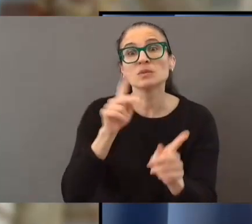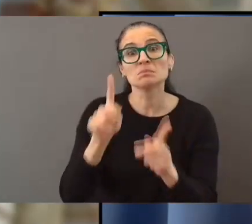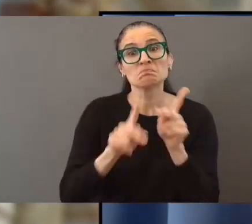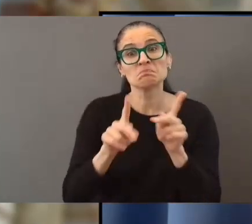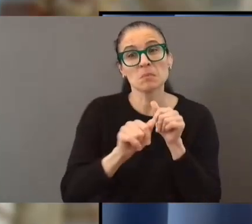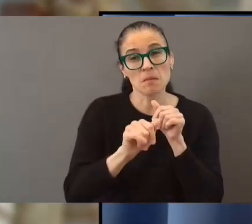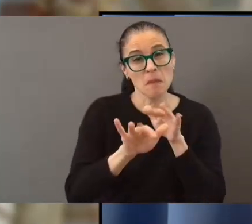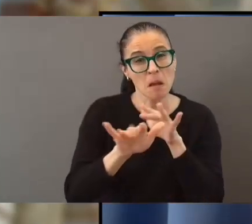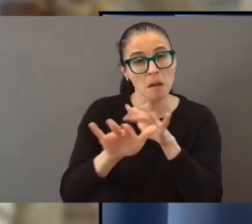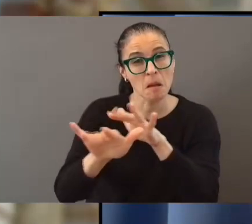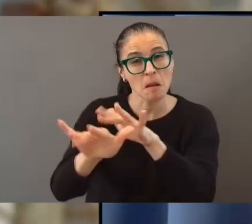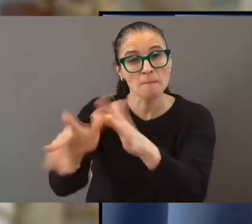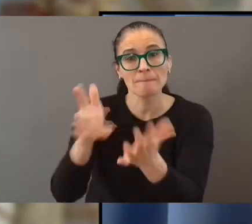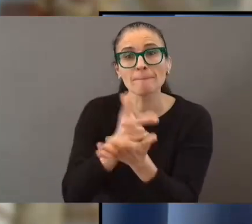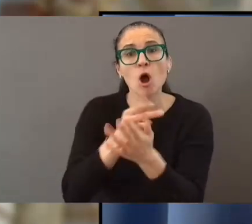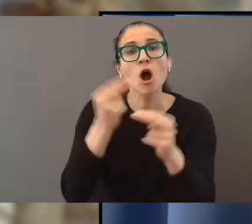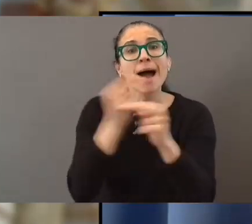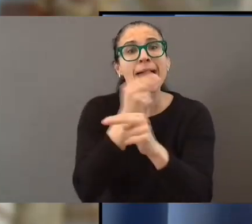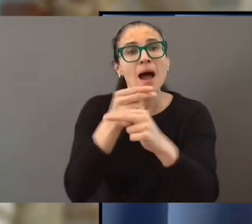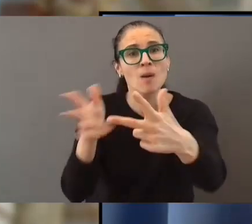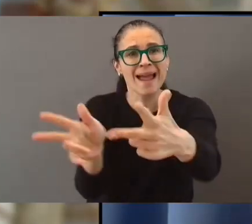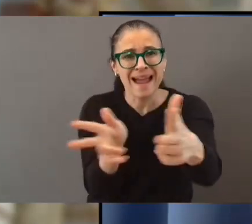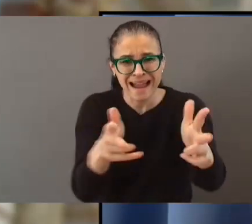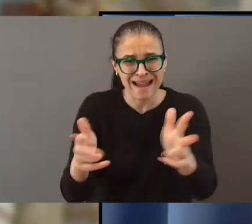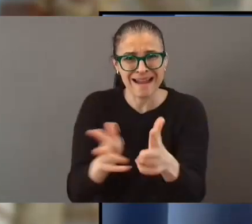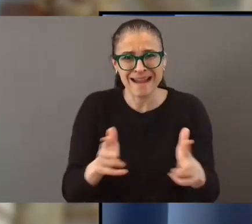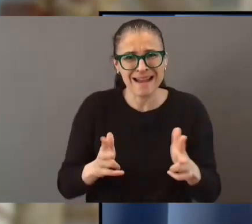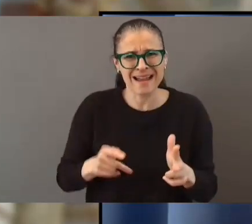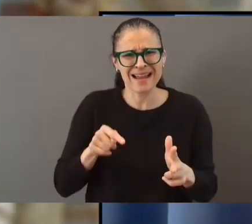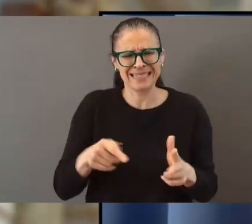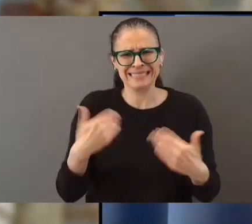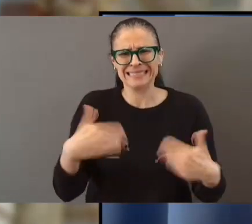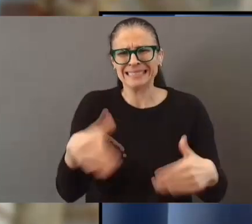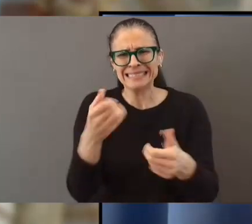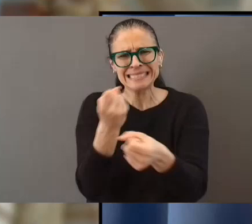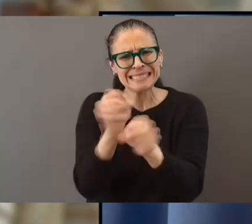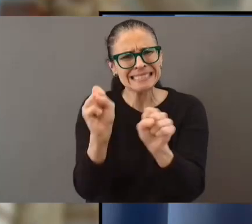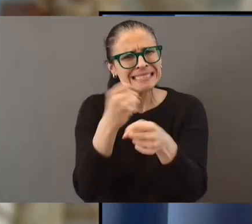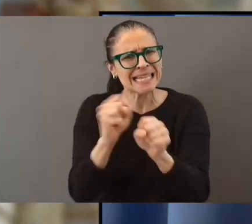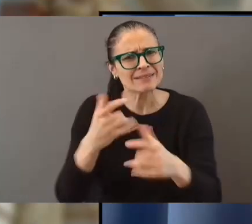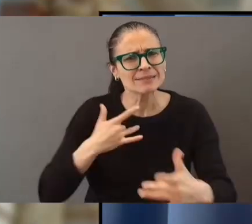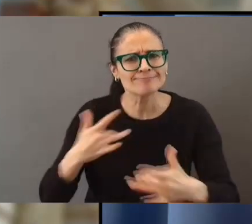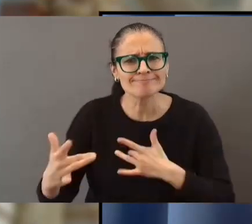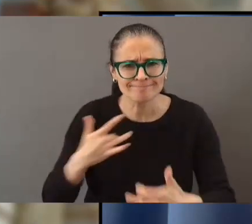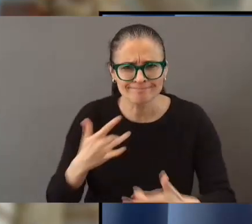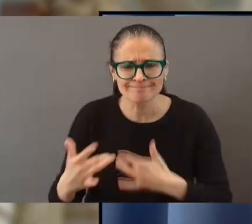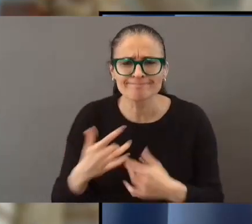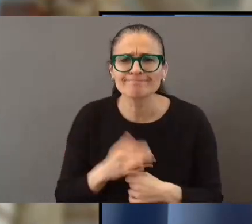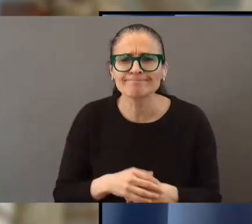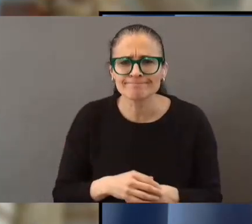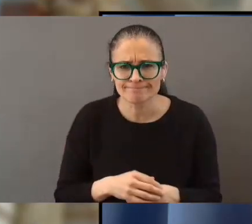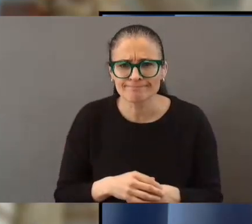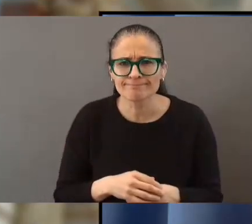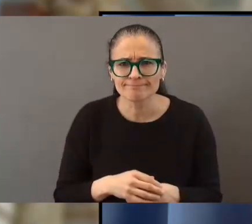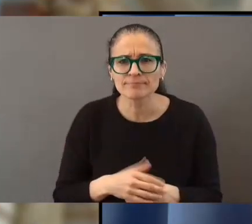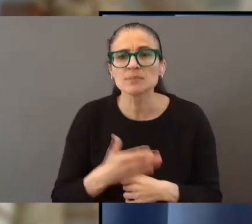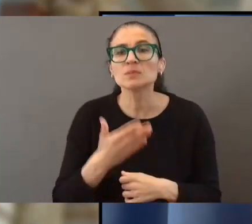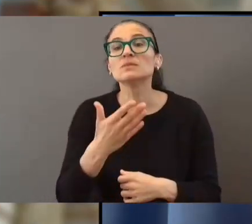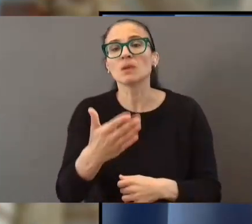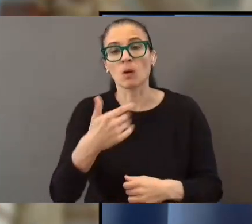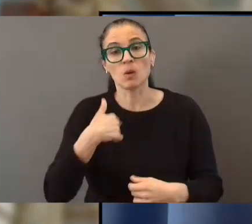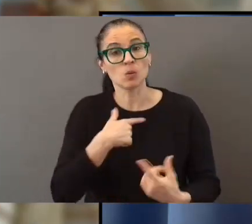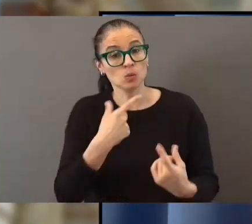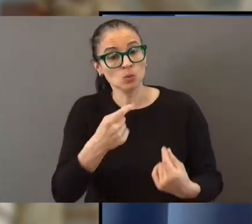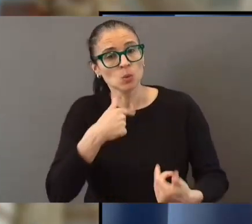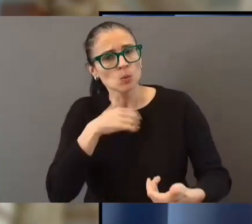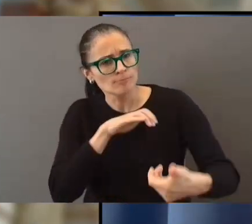safety risk for others. So we're working directly with BC Parks, we're working directly with our First